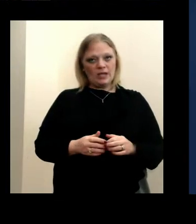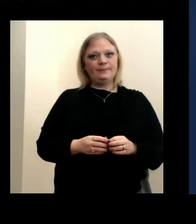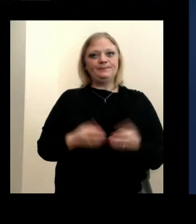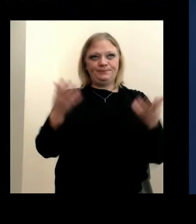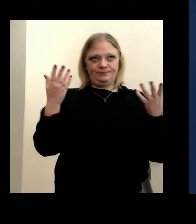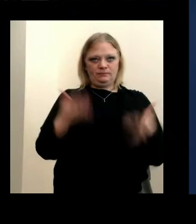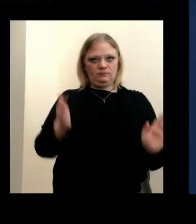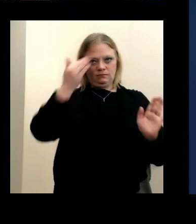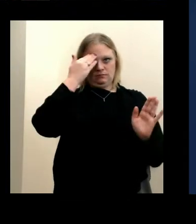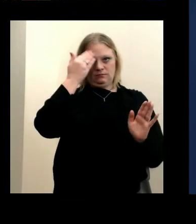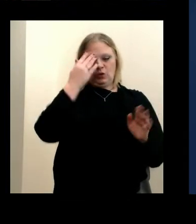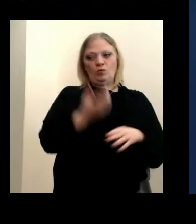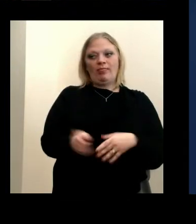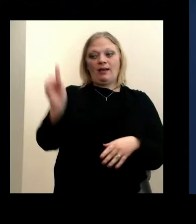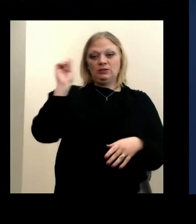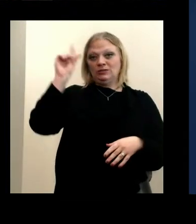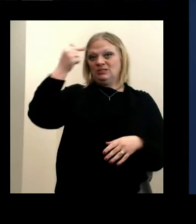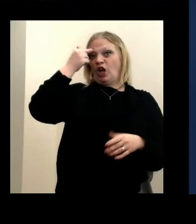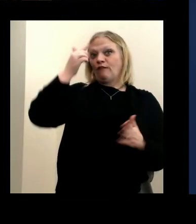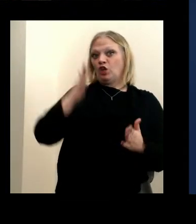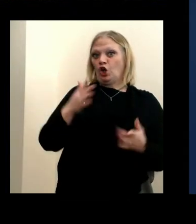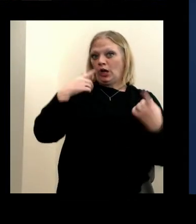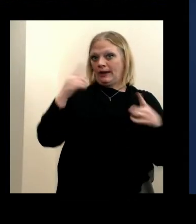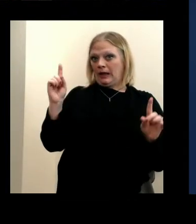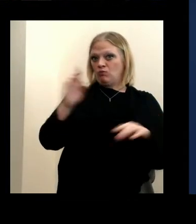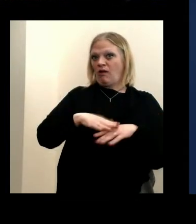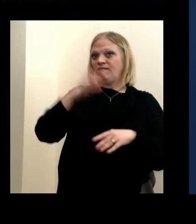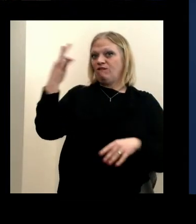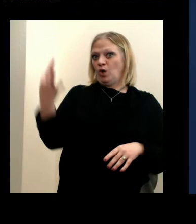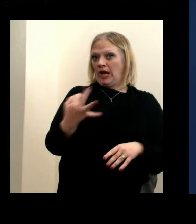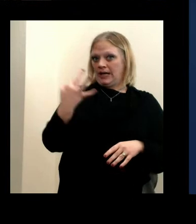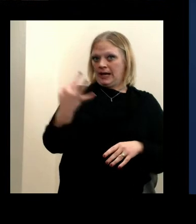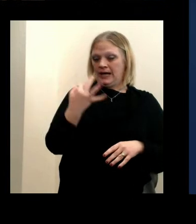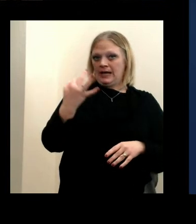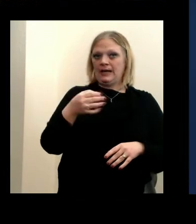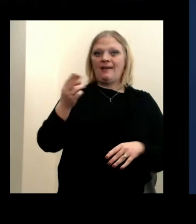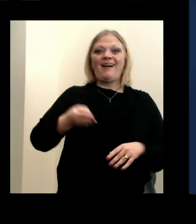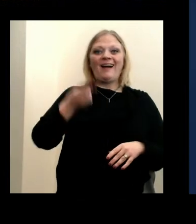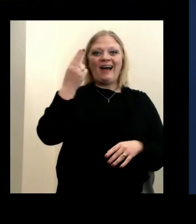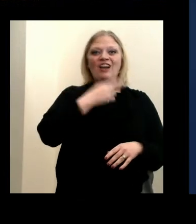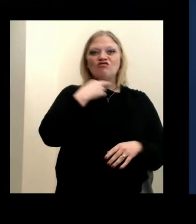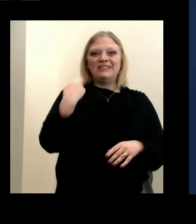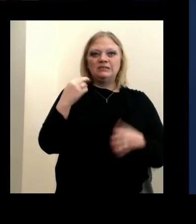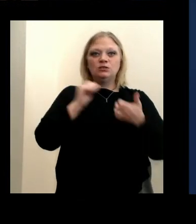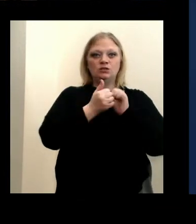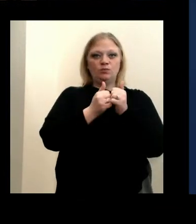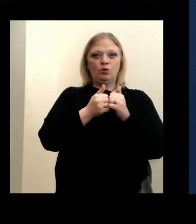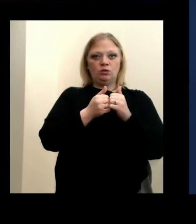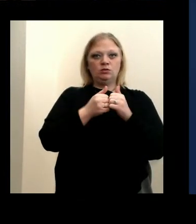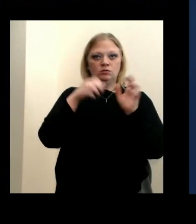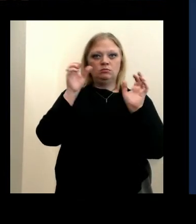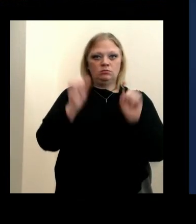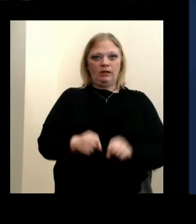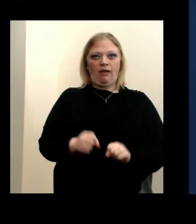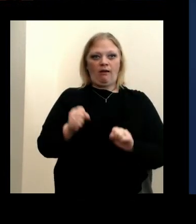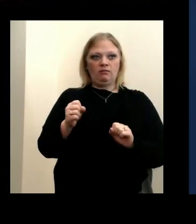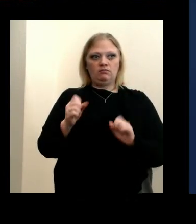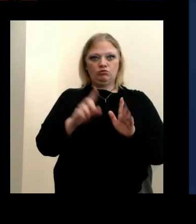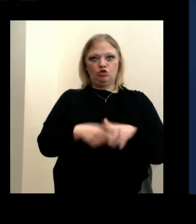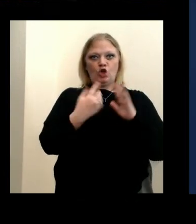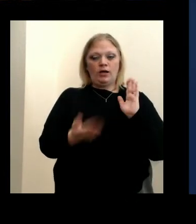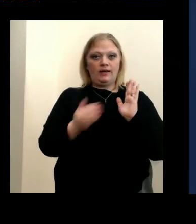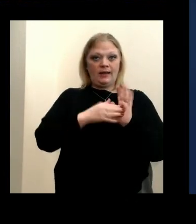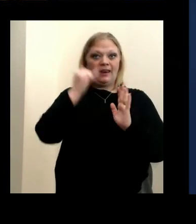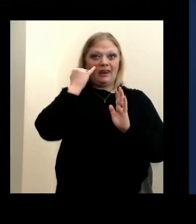the governor announced on Friday that high-risk sports could return if they received approval,